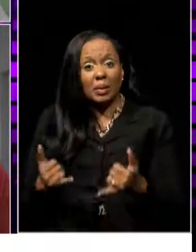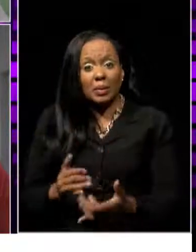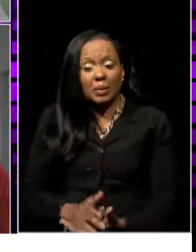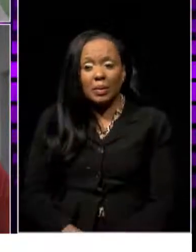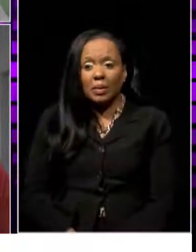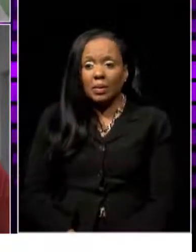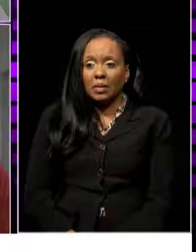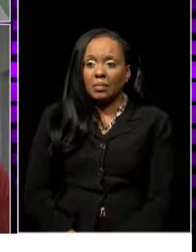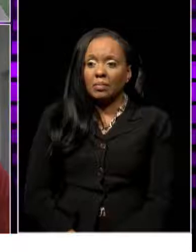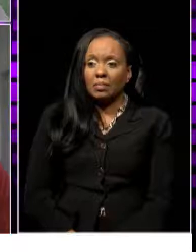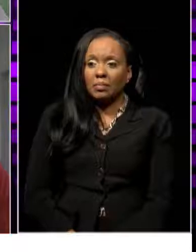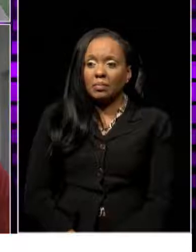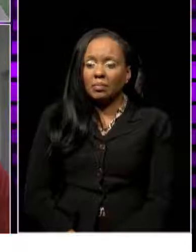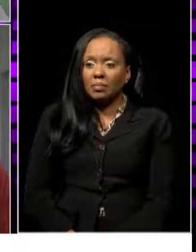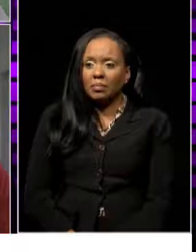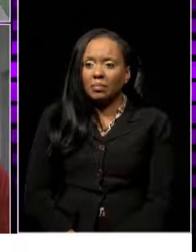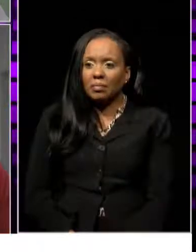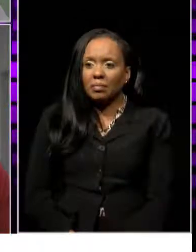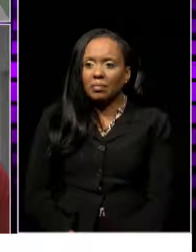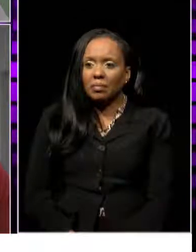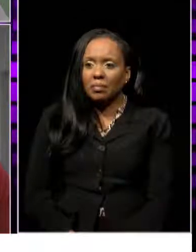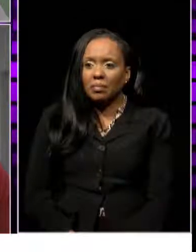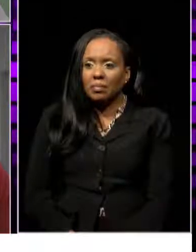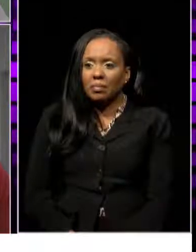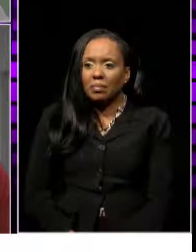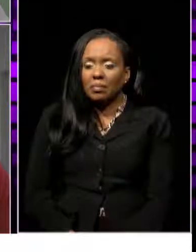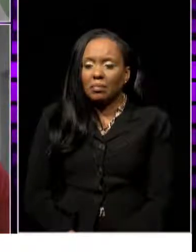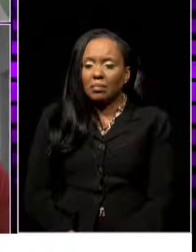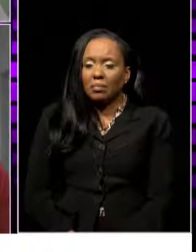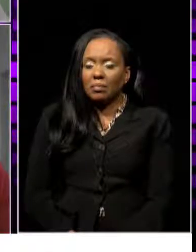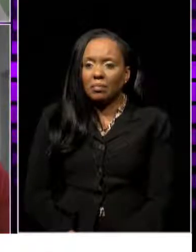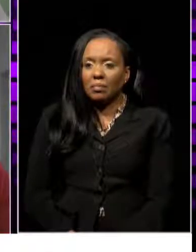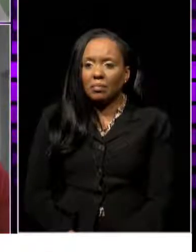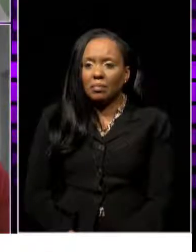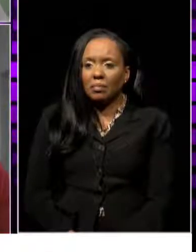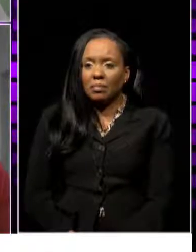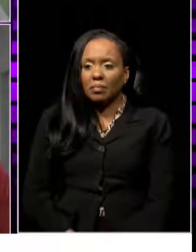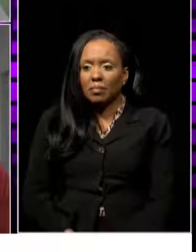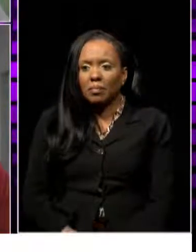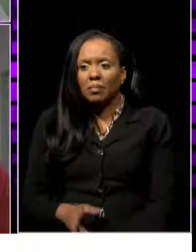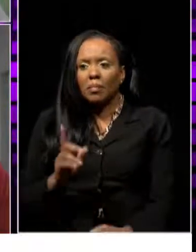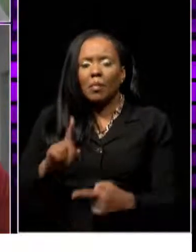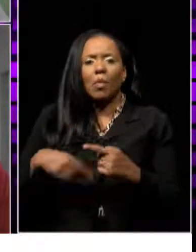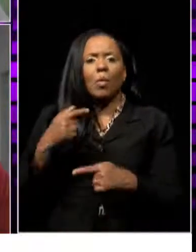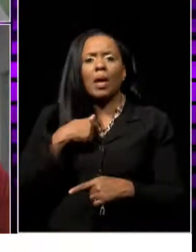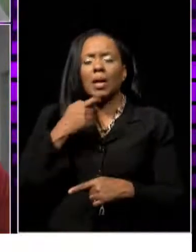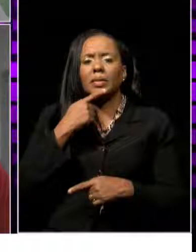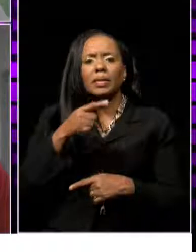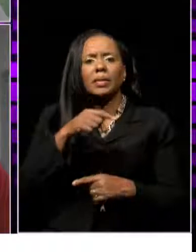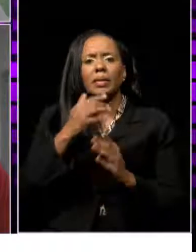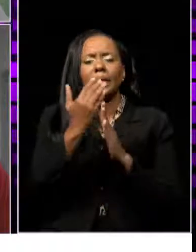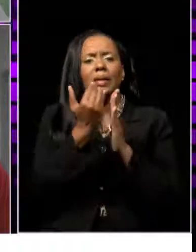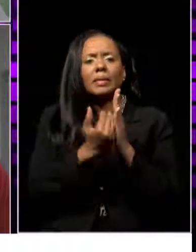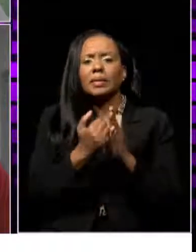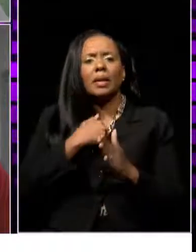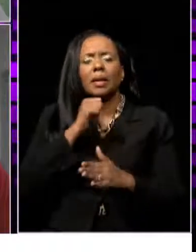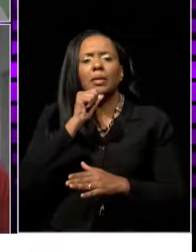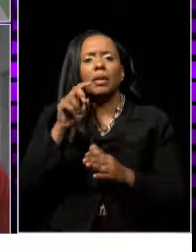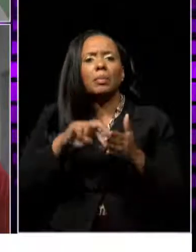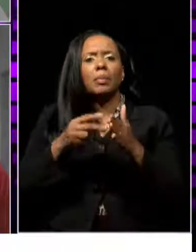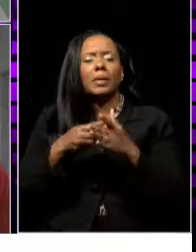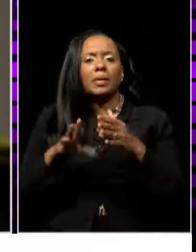Oh, when I say lessons, I did not mean what we traditionally call lessons, which is extra support. Mm-hmm. It depends,